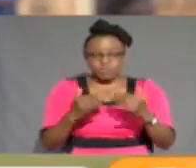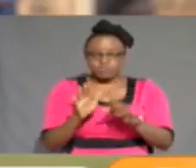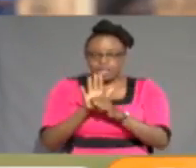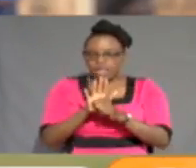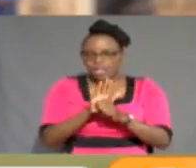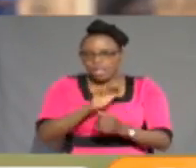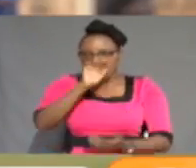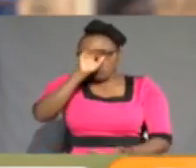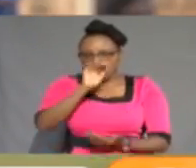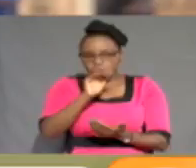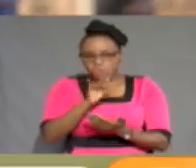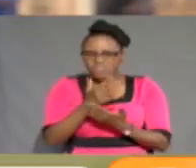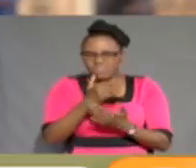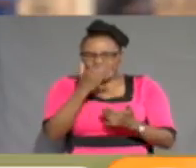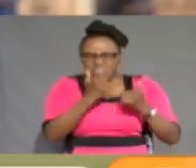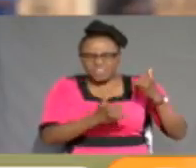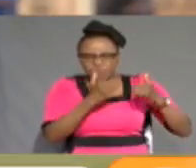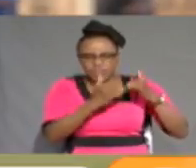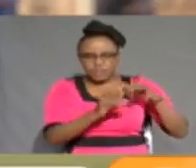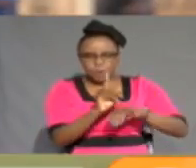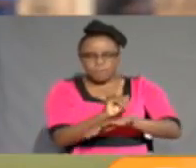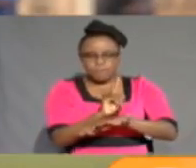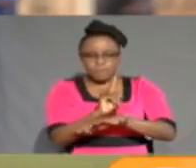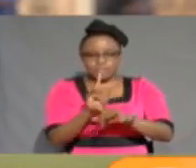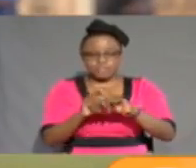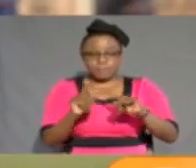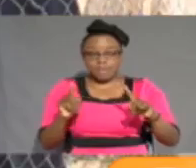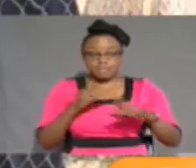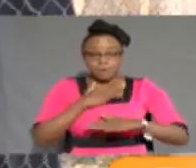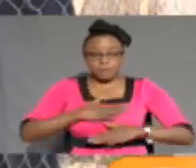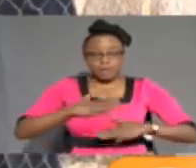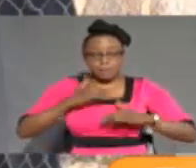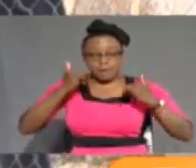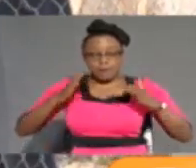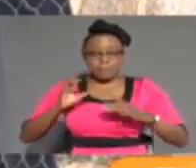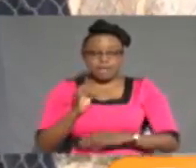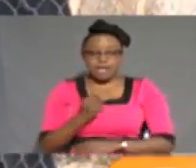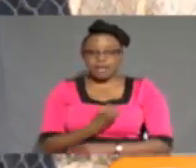imetukatikia dakika za mwisho, but ina appreciate wachezaji wangu kwa hiyo point moja.